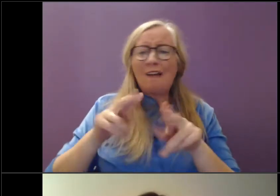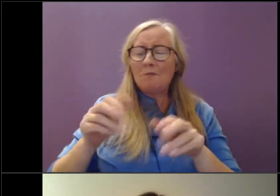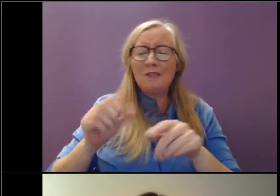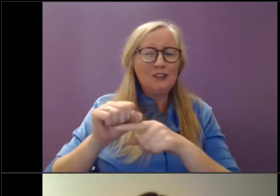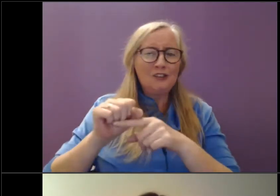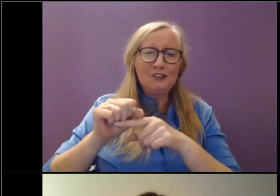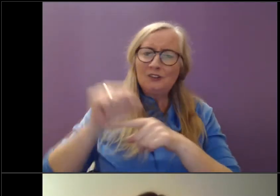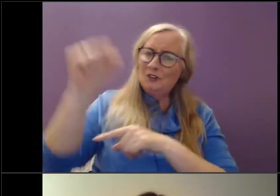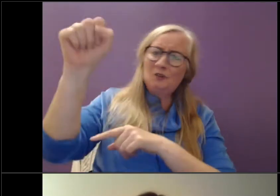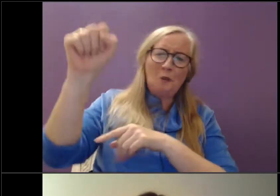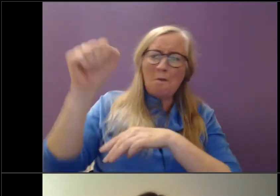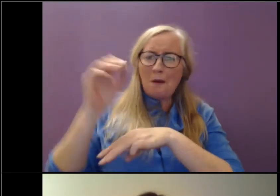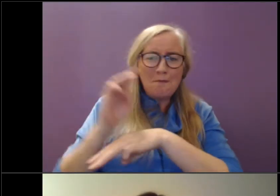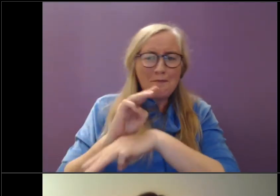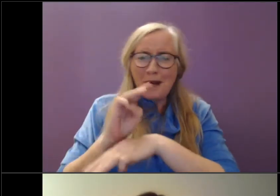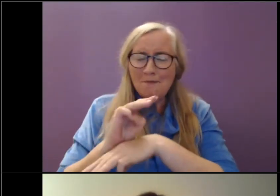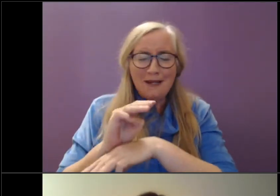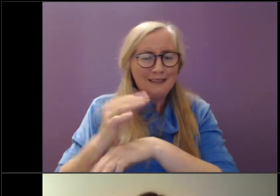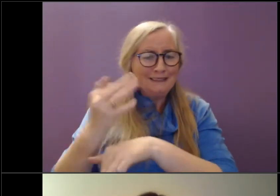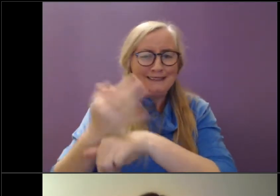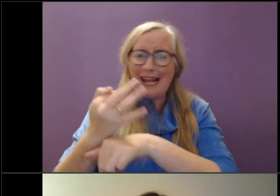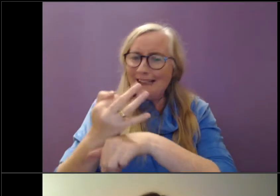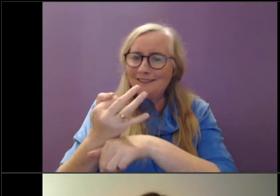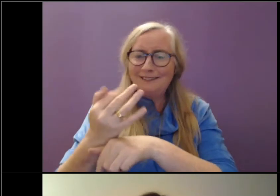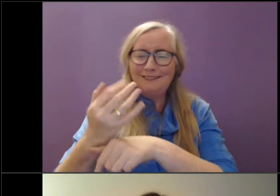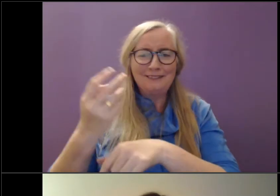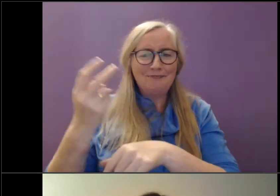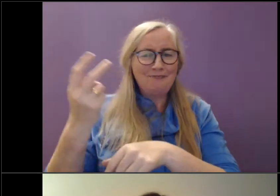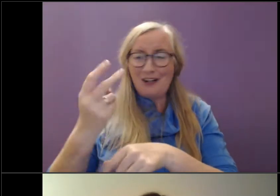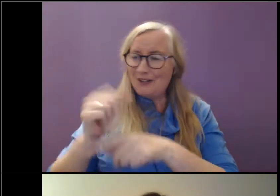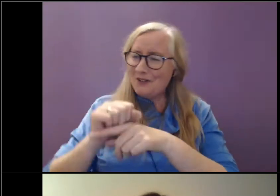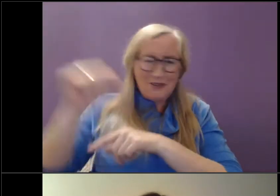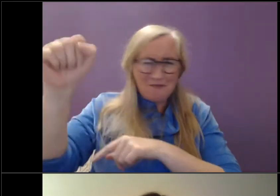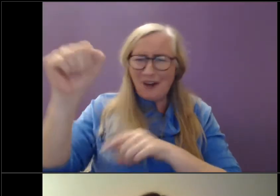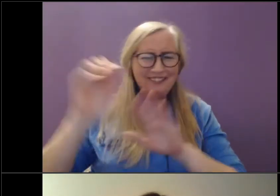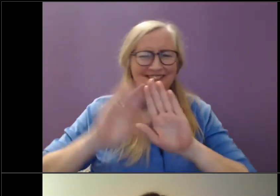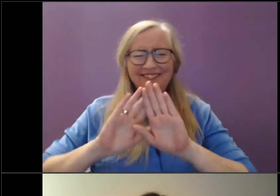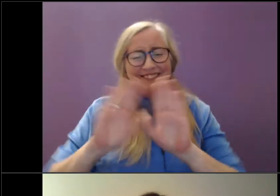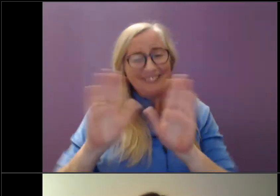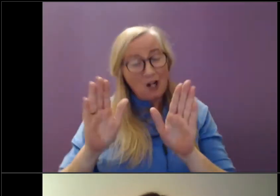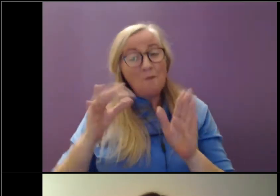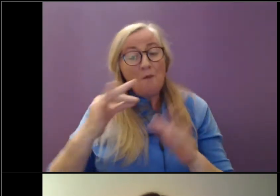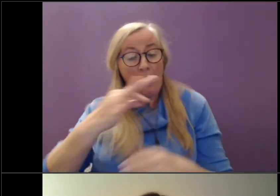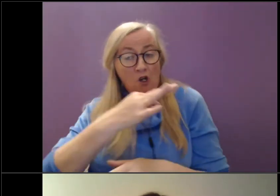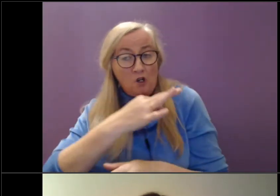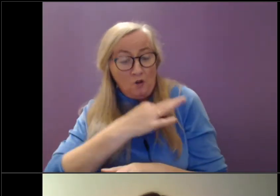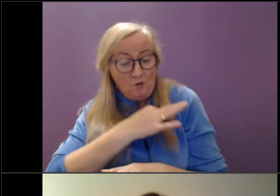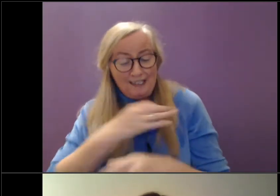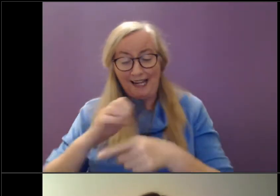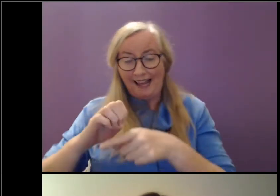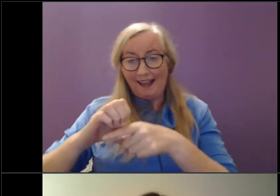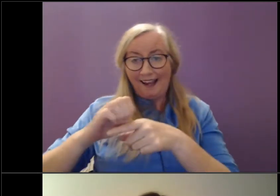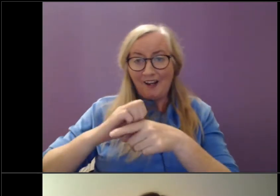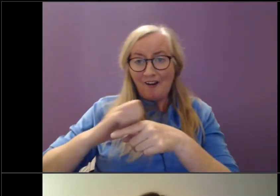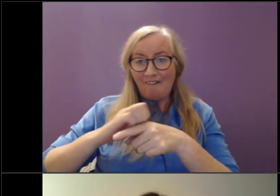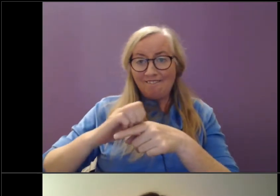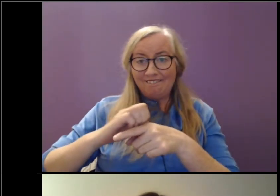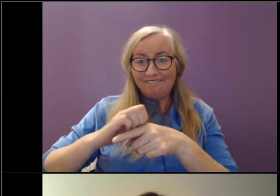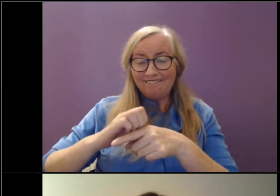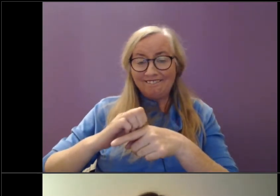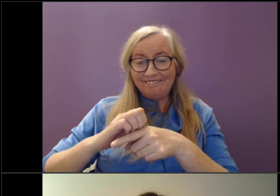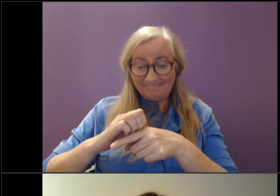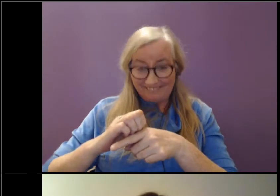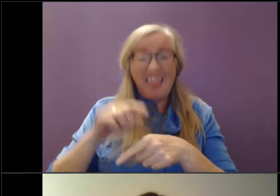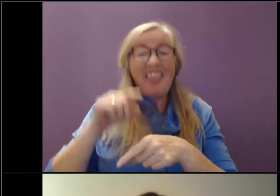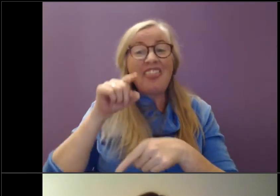or super partner, whatever. You know, just being good enough, you know, is